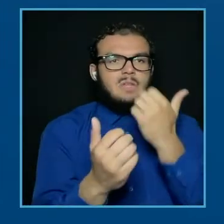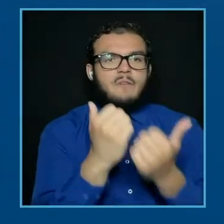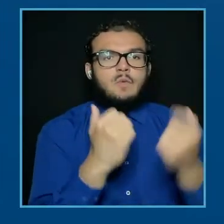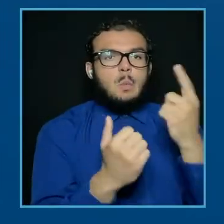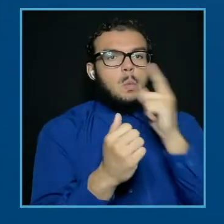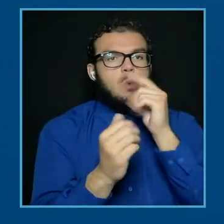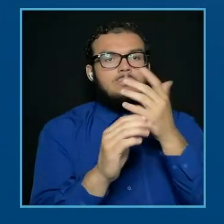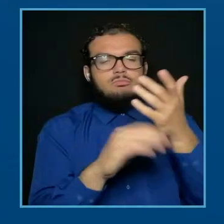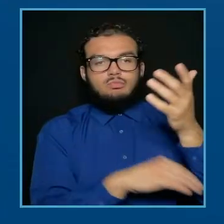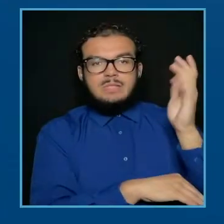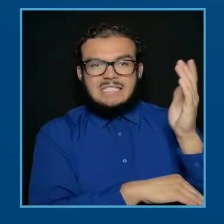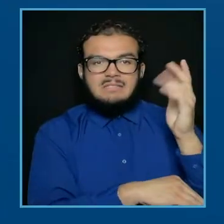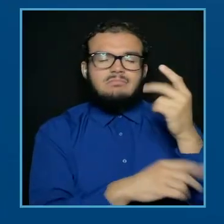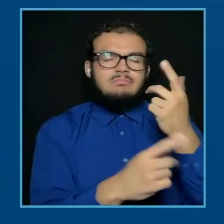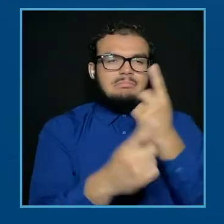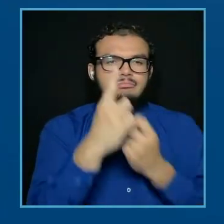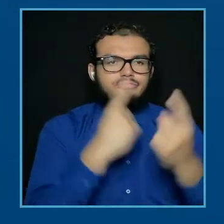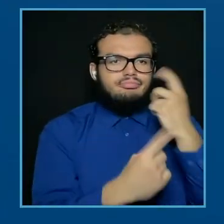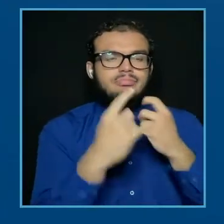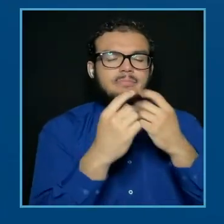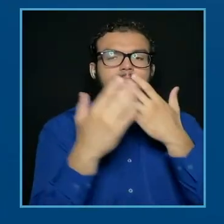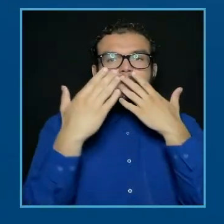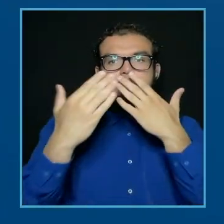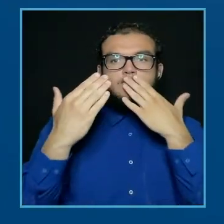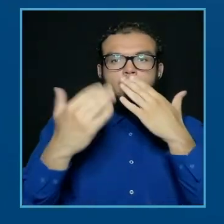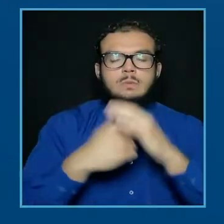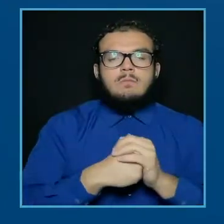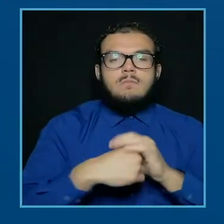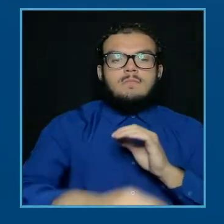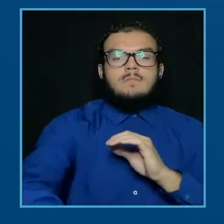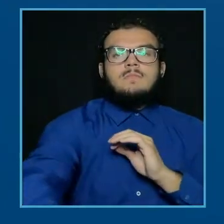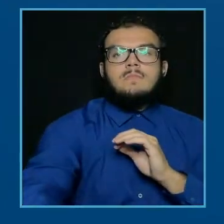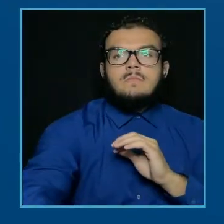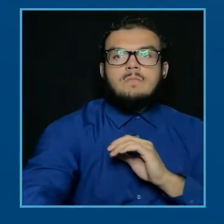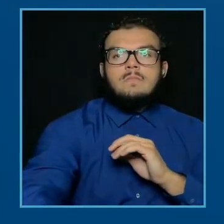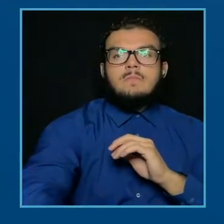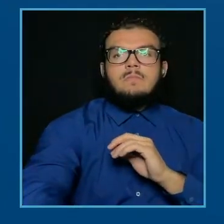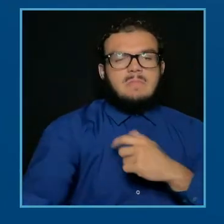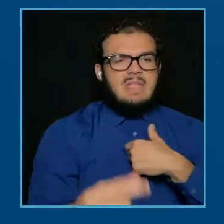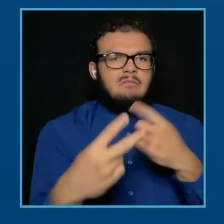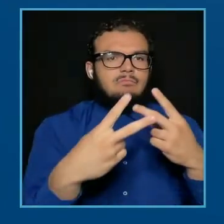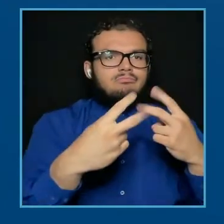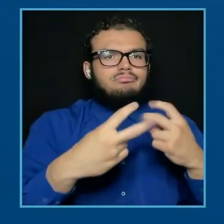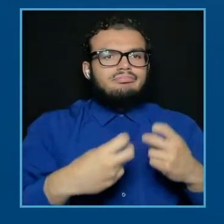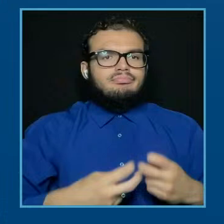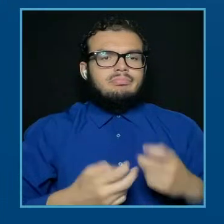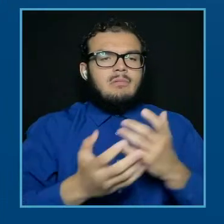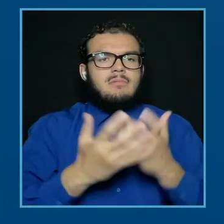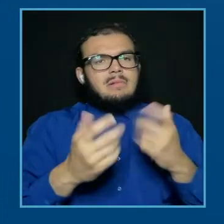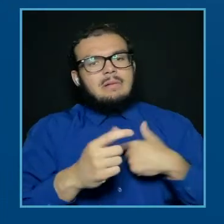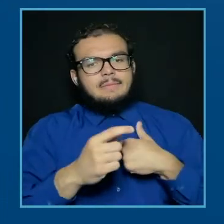everybody who asked questions. I have reflected on this a lot as I was